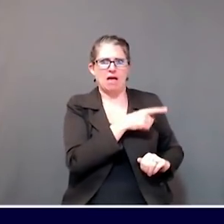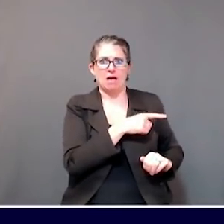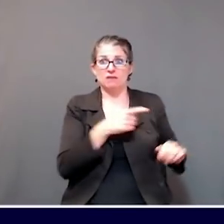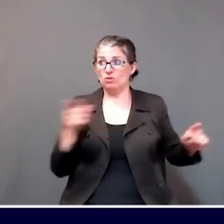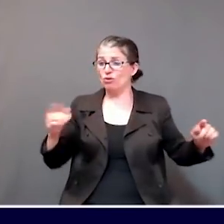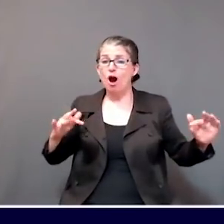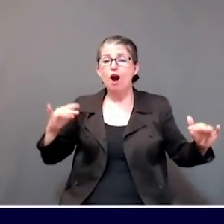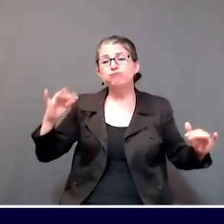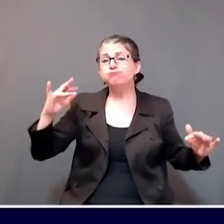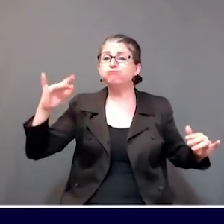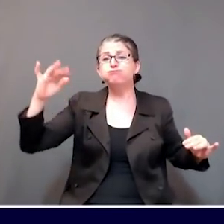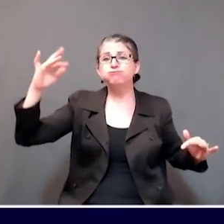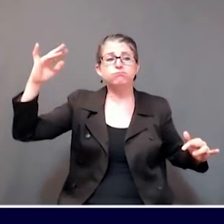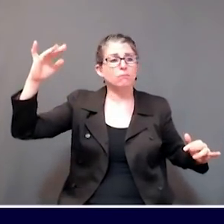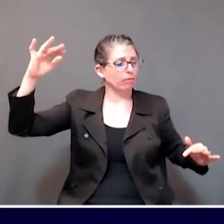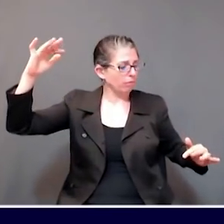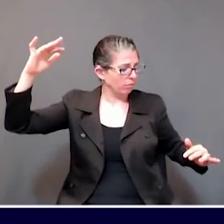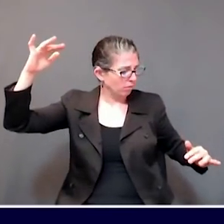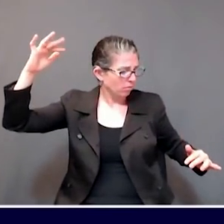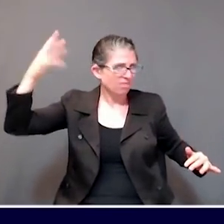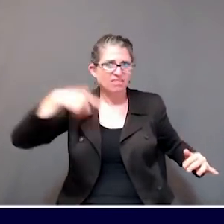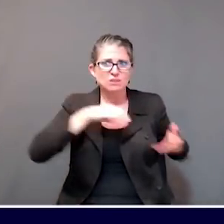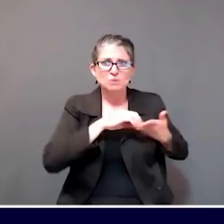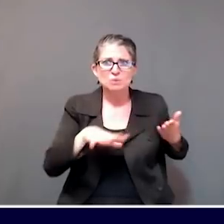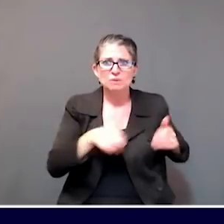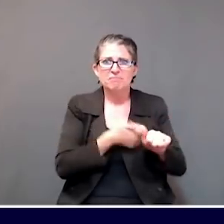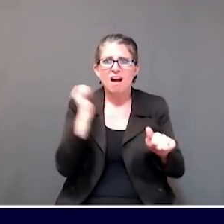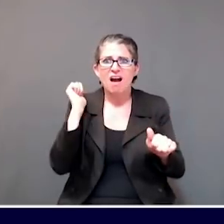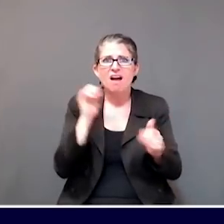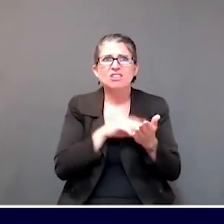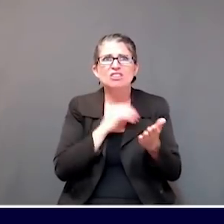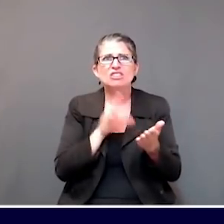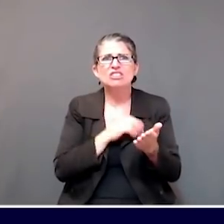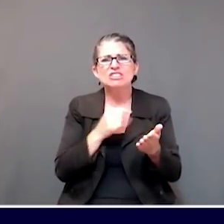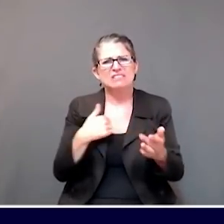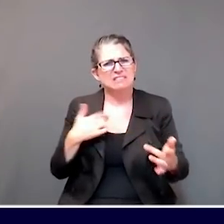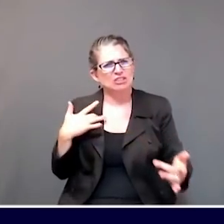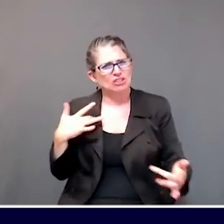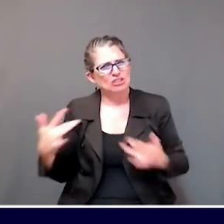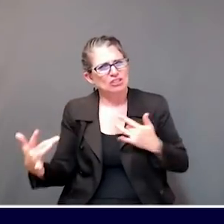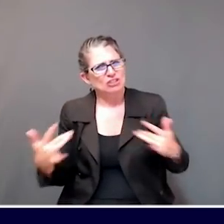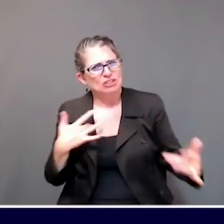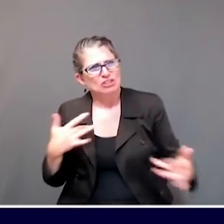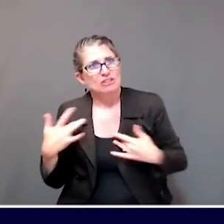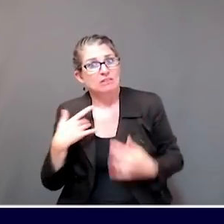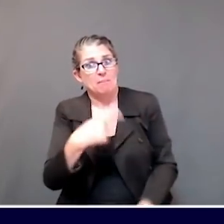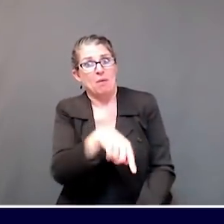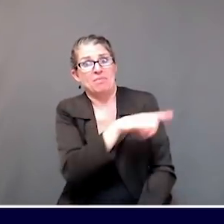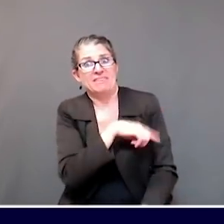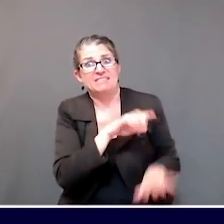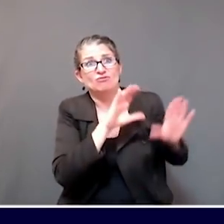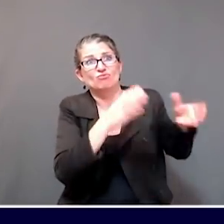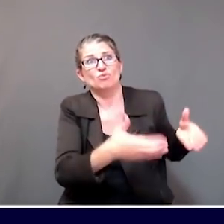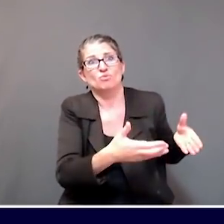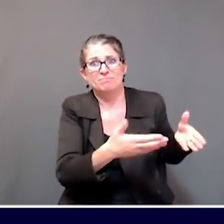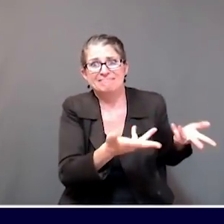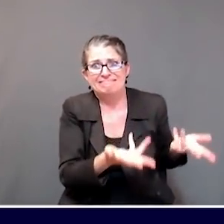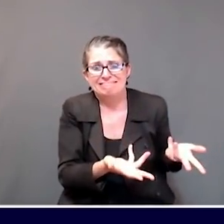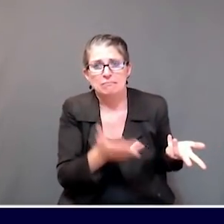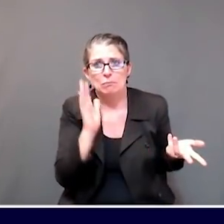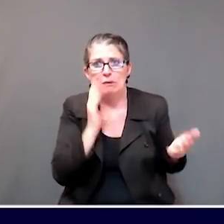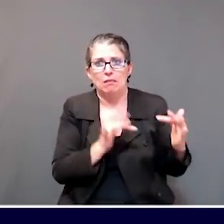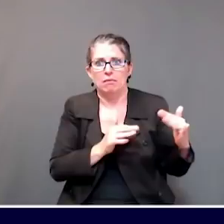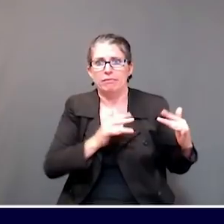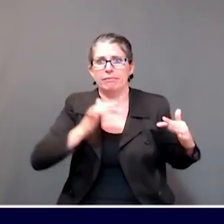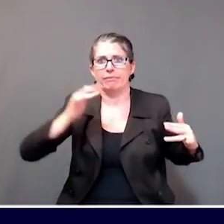I really have some serious concerns about the disparity and the achievement gaps that we may be encountering. So I want to get kids